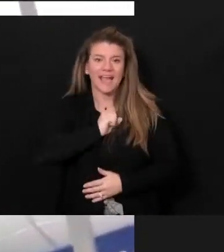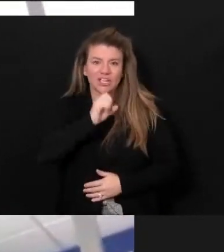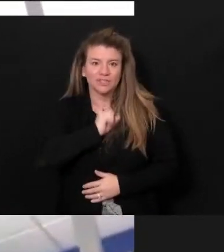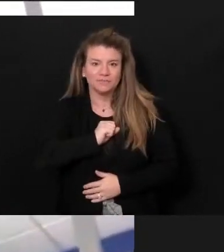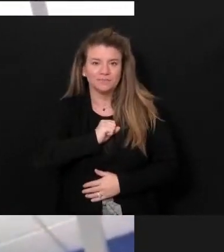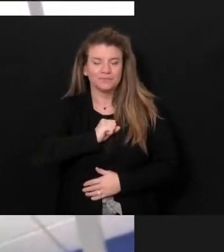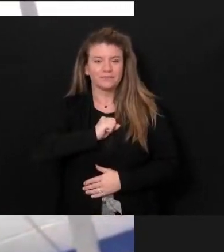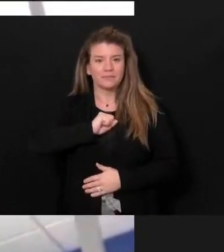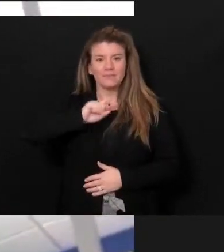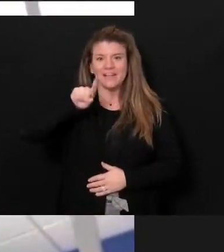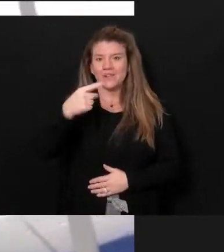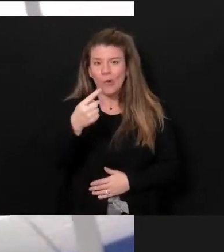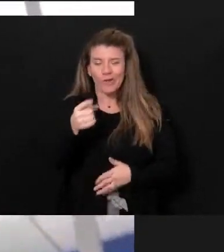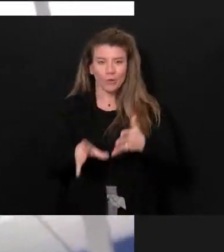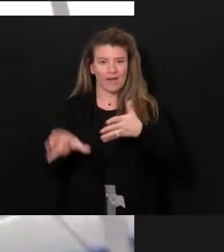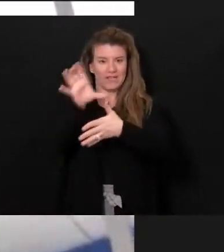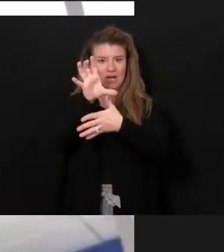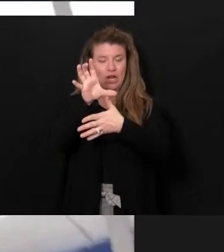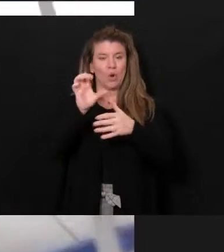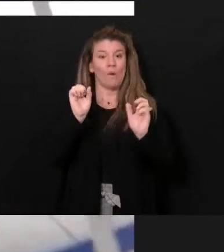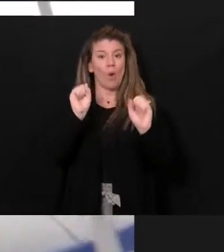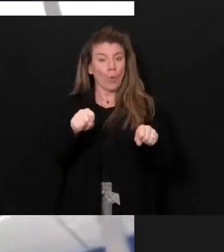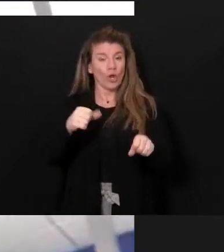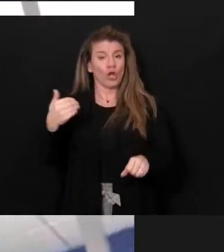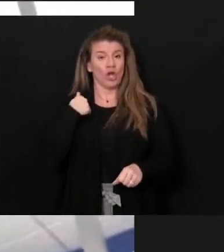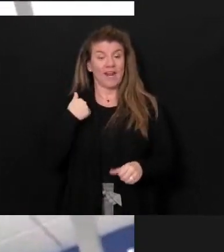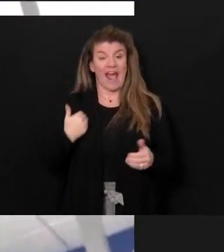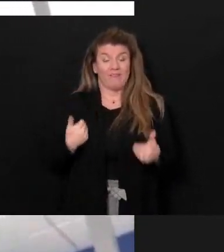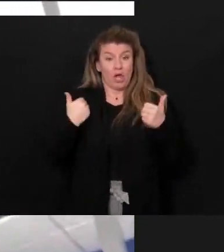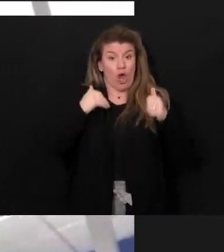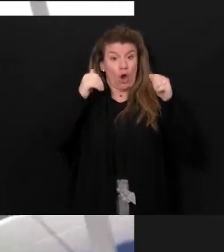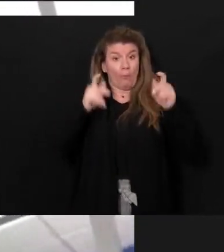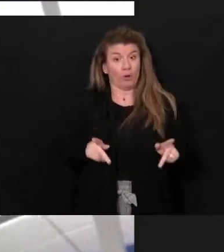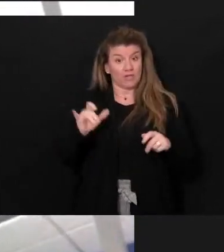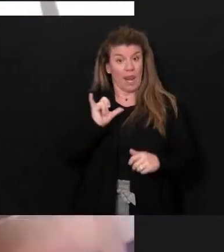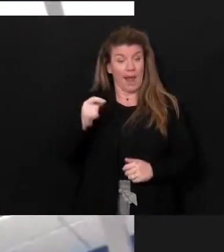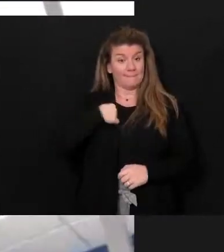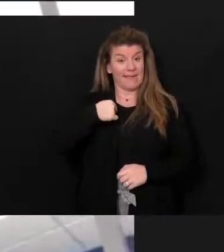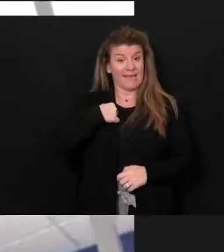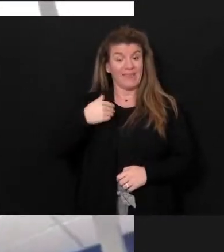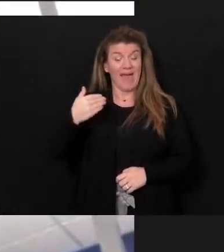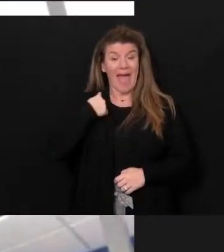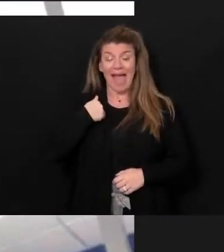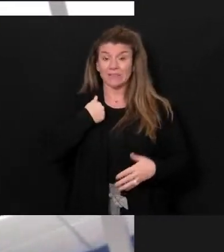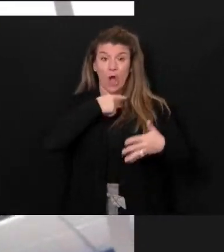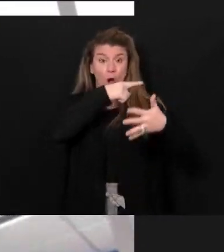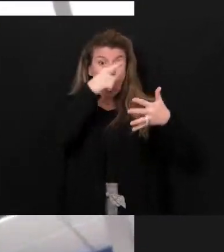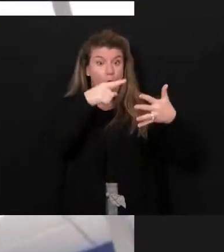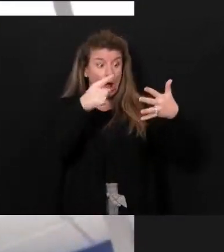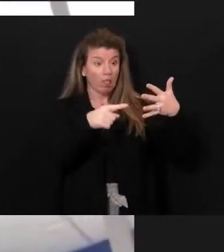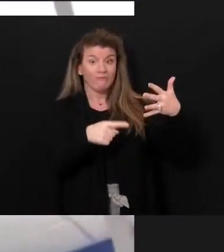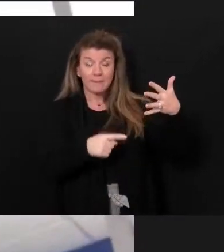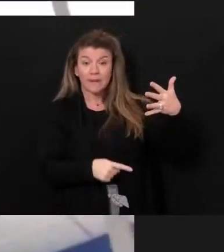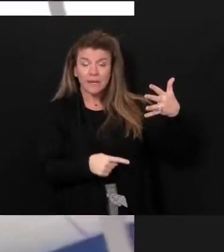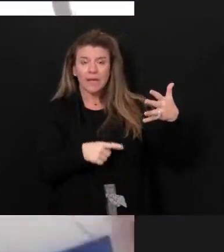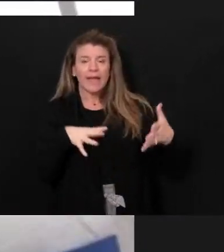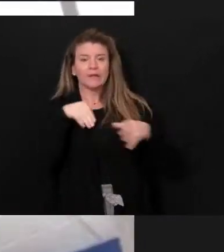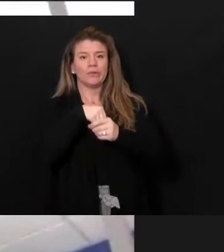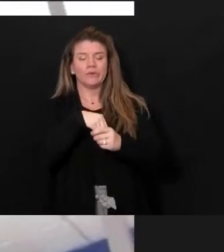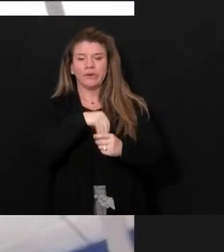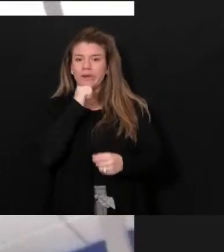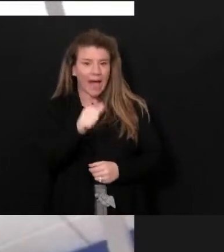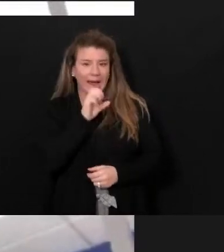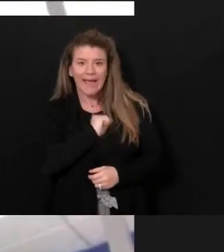main criteria, where we could have a relatively younger person like me that has all the other risk factors versus a person maybe